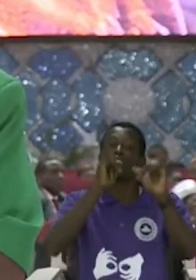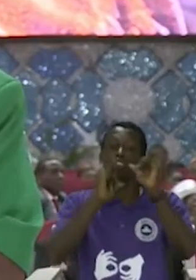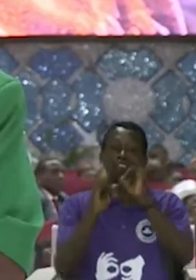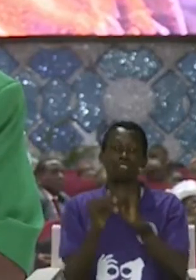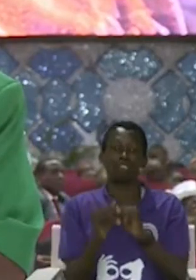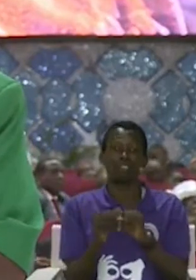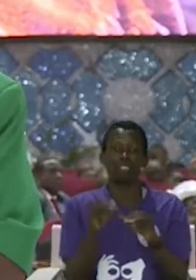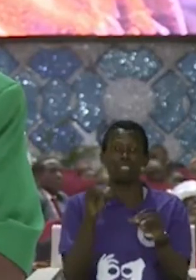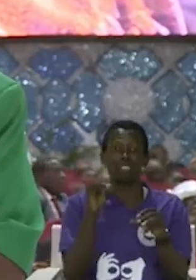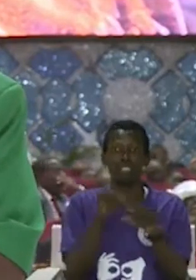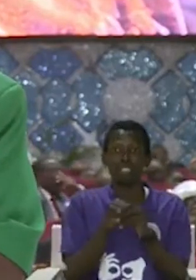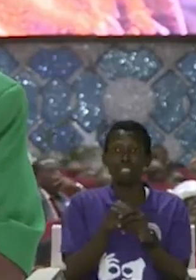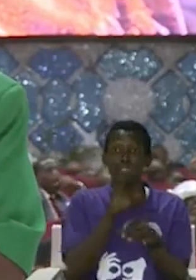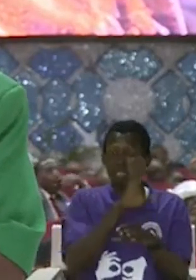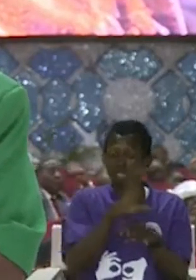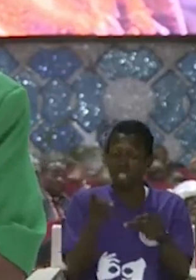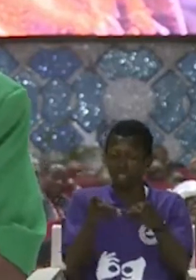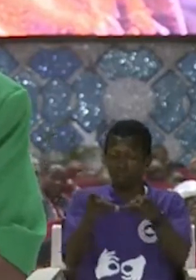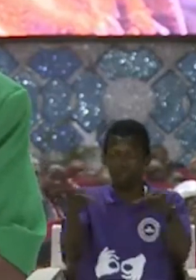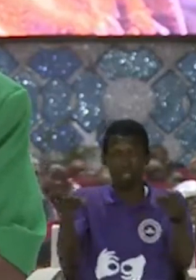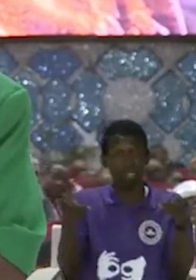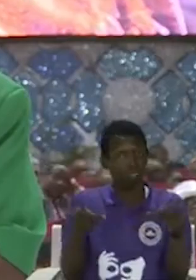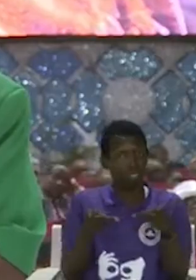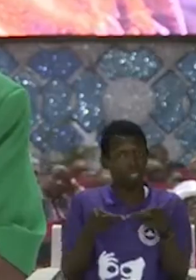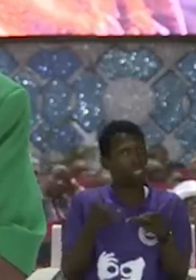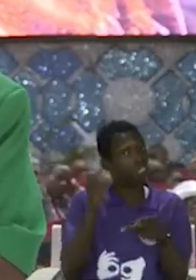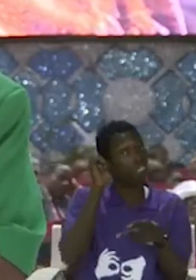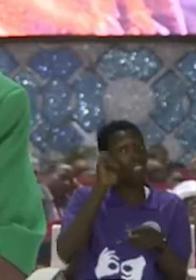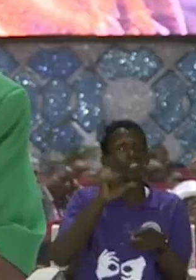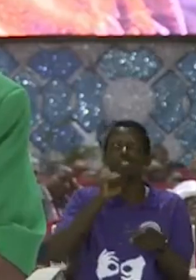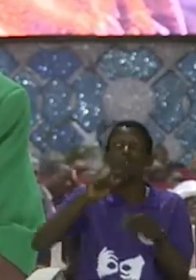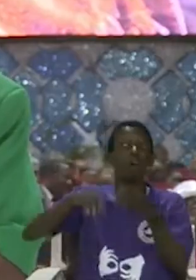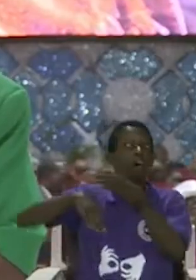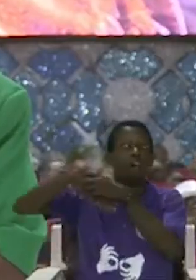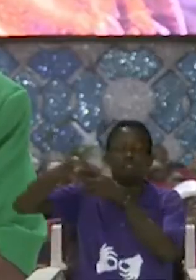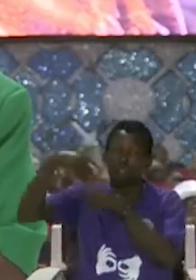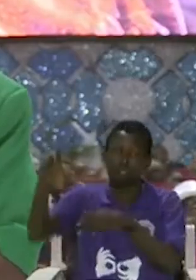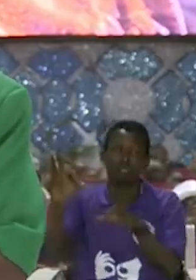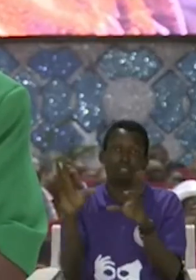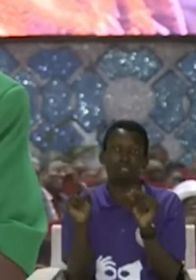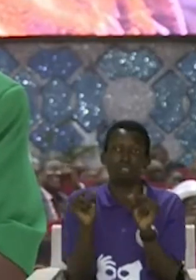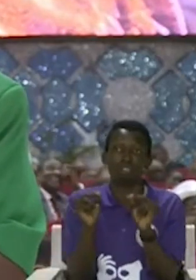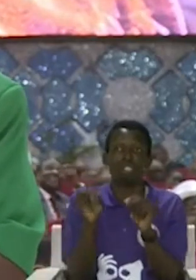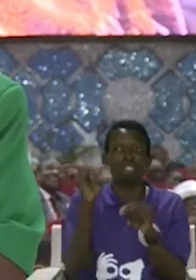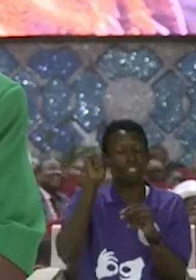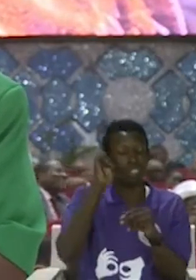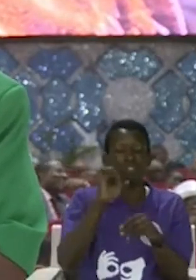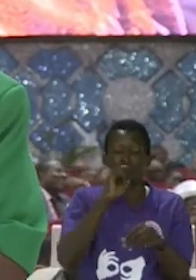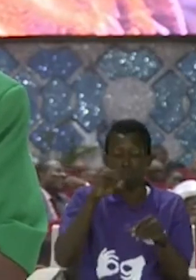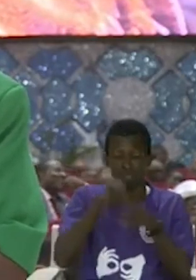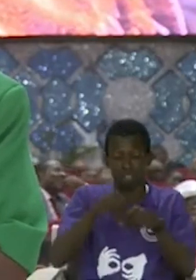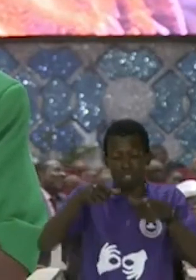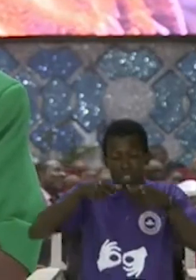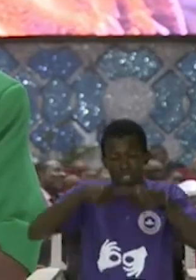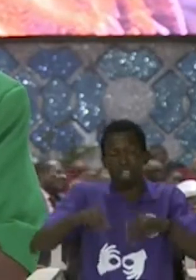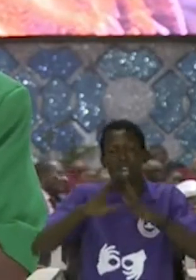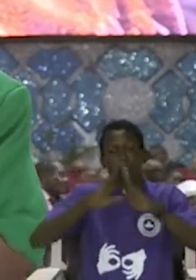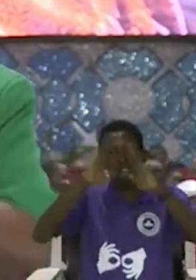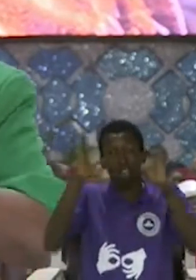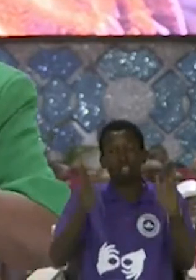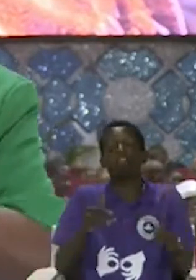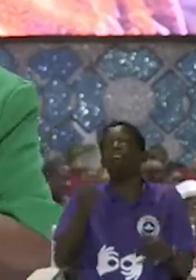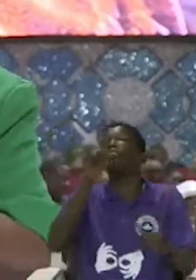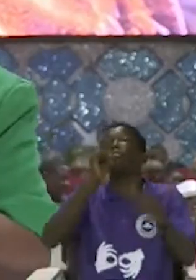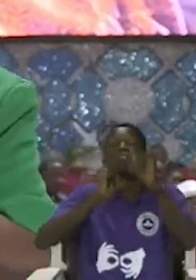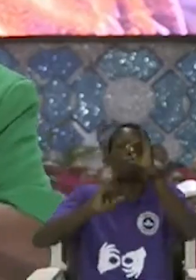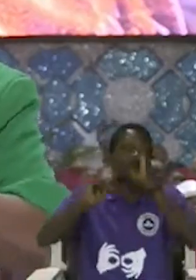Inside his tent too. He didn't go to the bar. He was in his house. And he got drunk. And